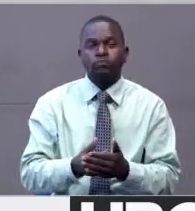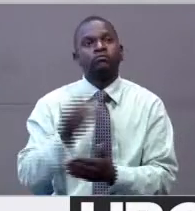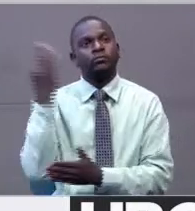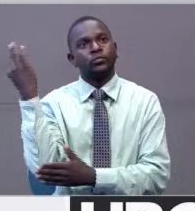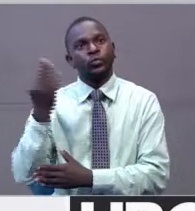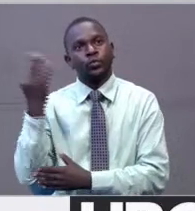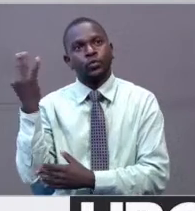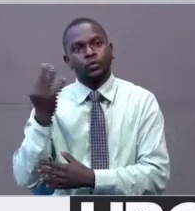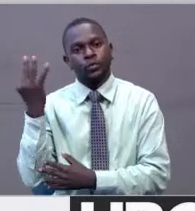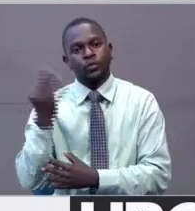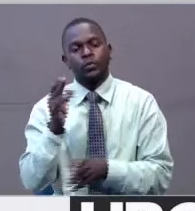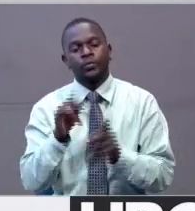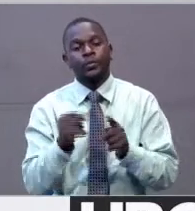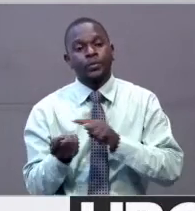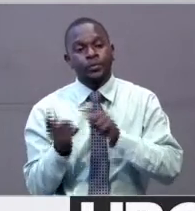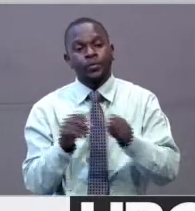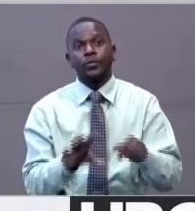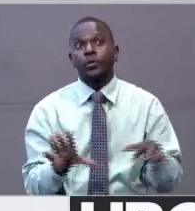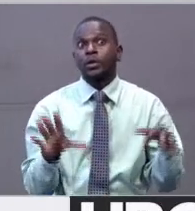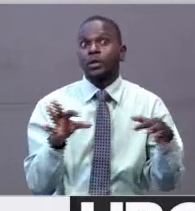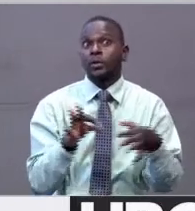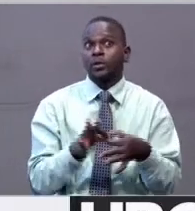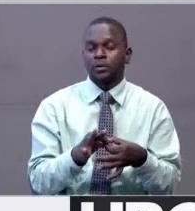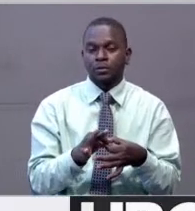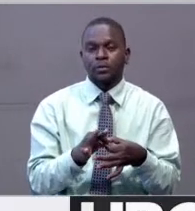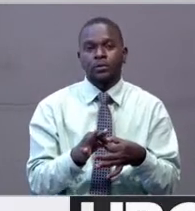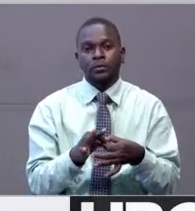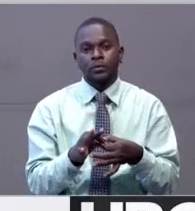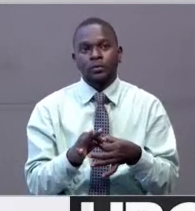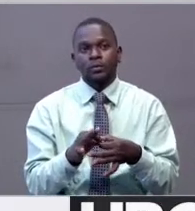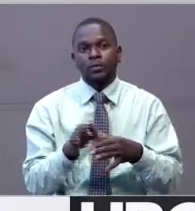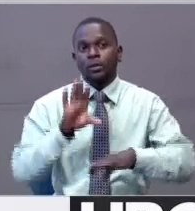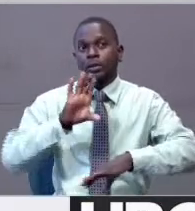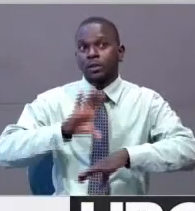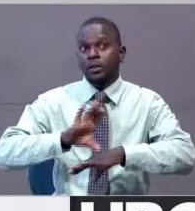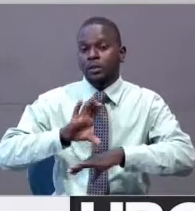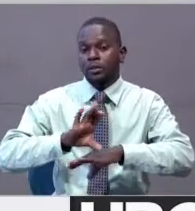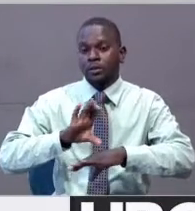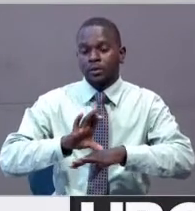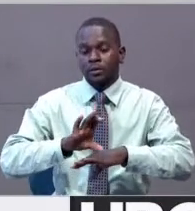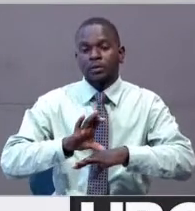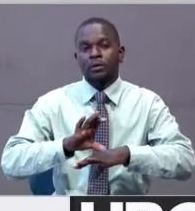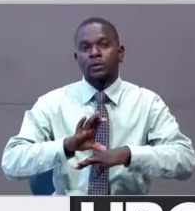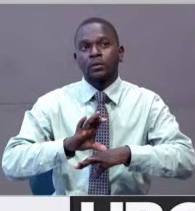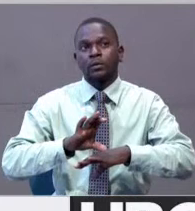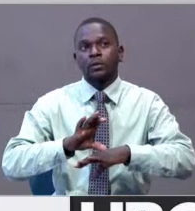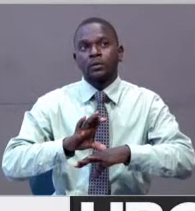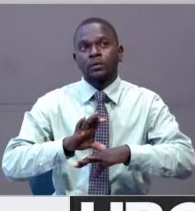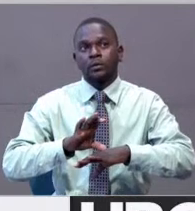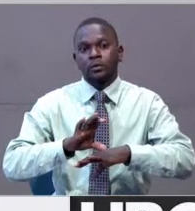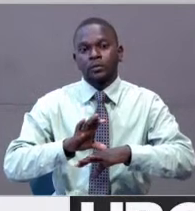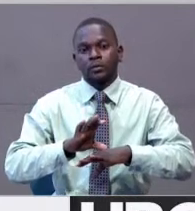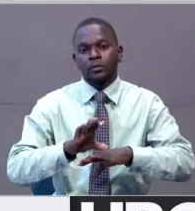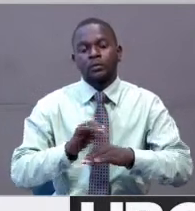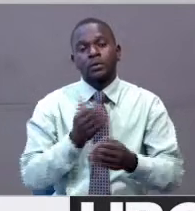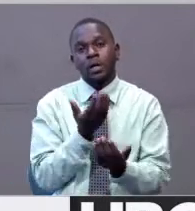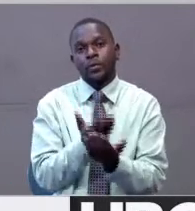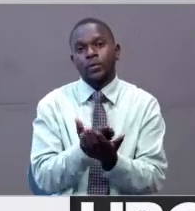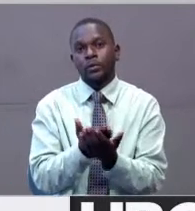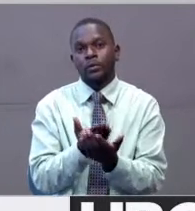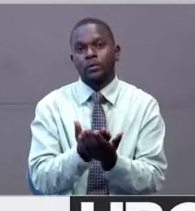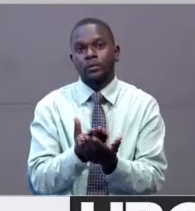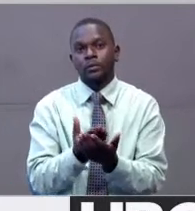why people are coming and joining the churches, Orthodox Church. And we are requesting